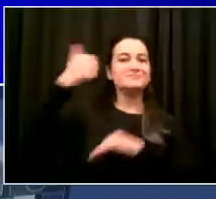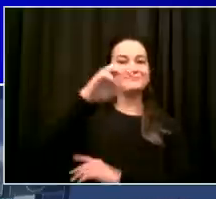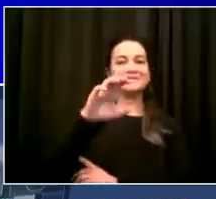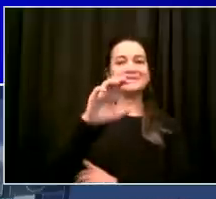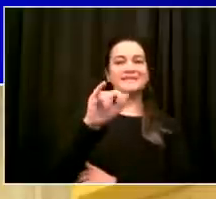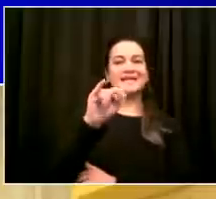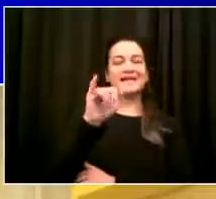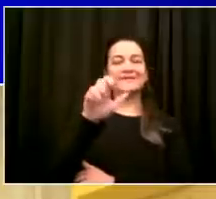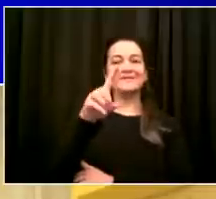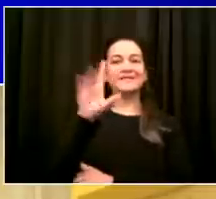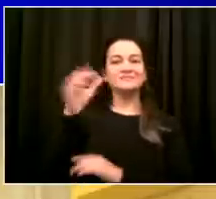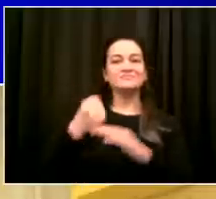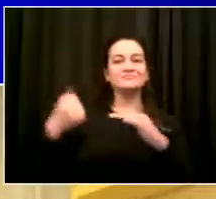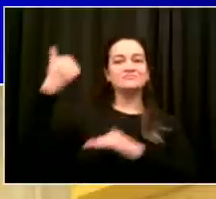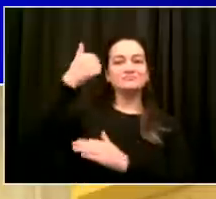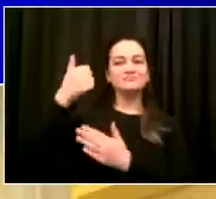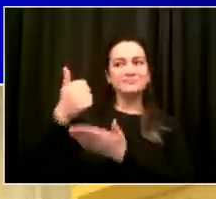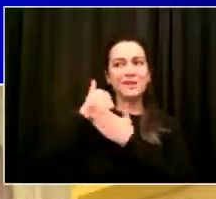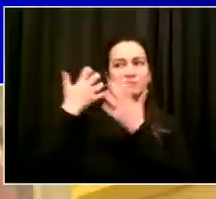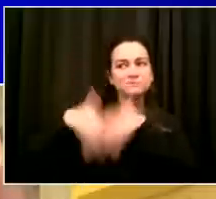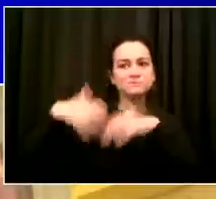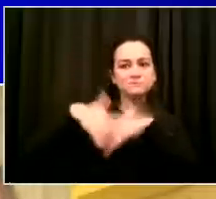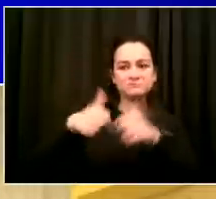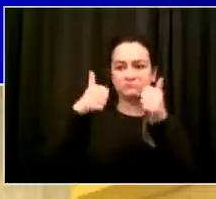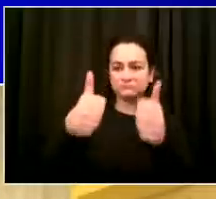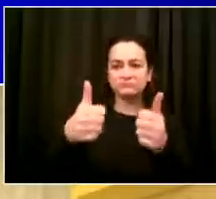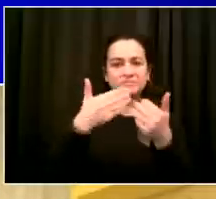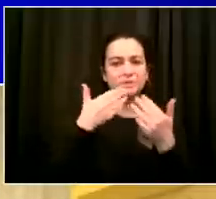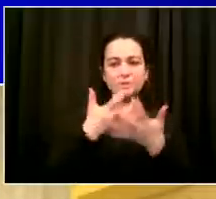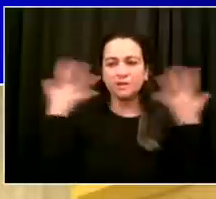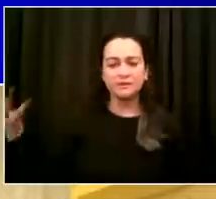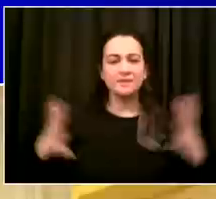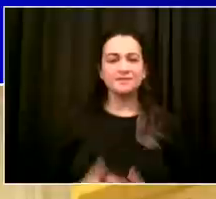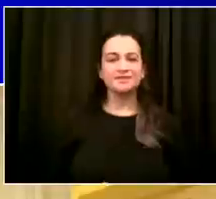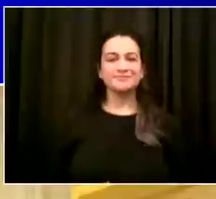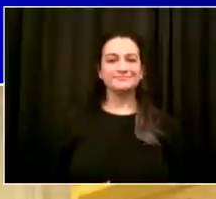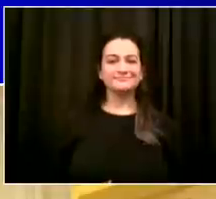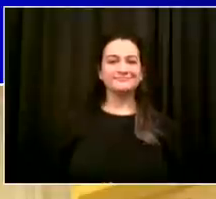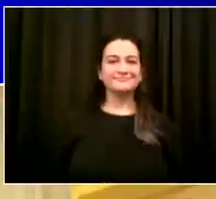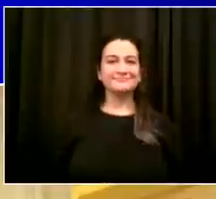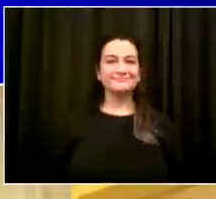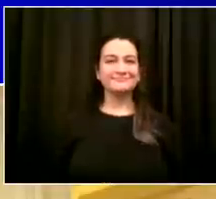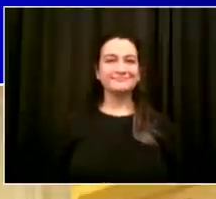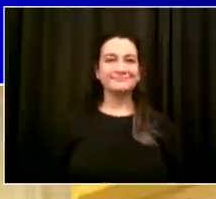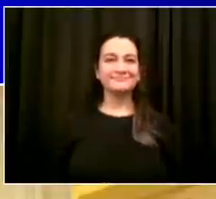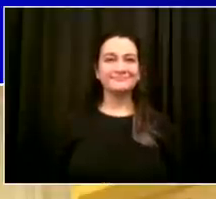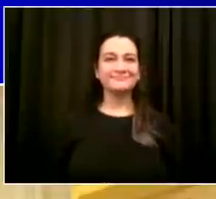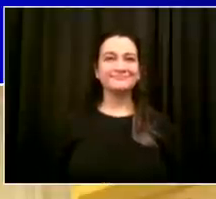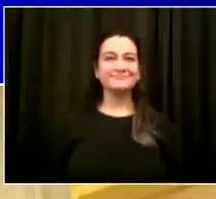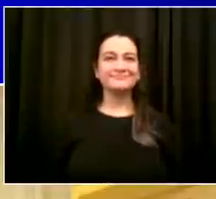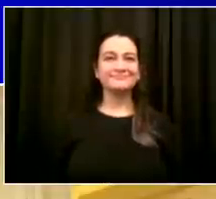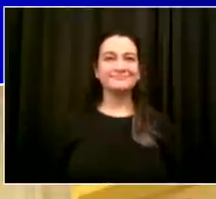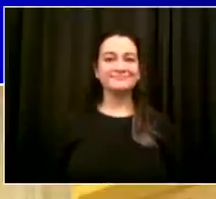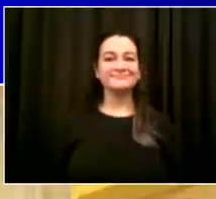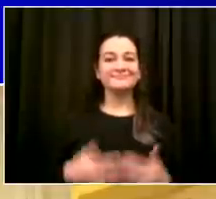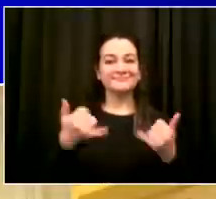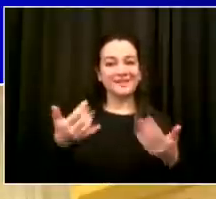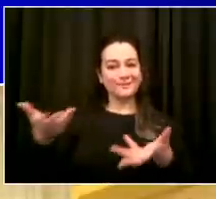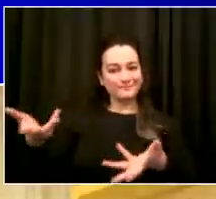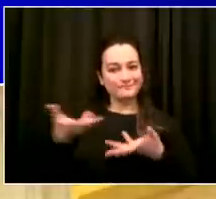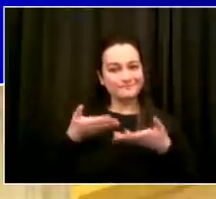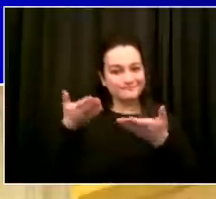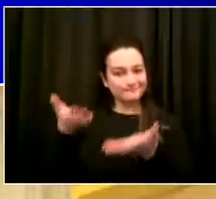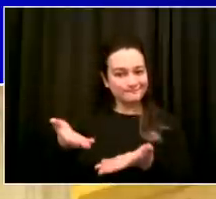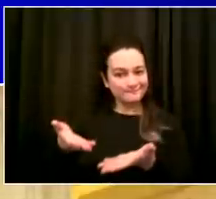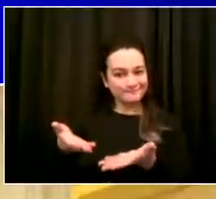here for our press conference. And he's someone who's generated a lot of excitement in New York City because Mets fans are